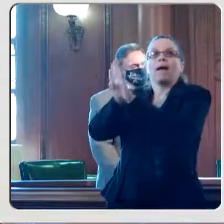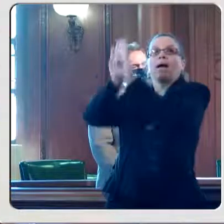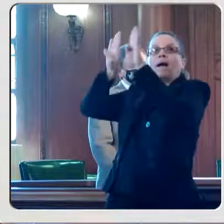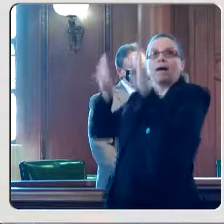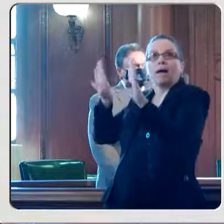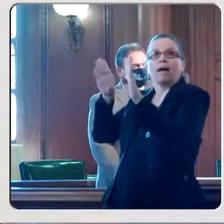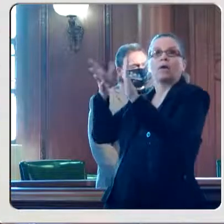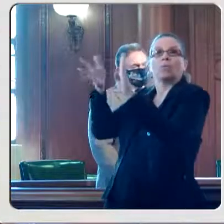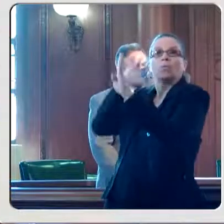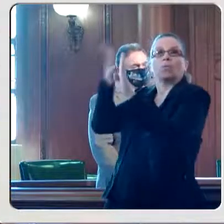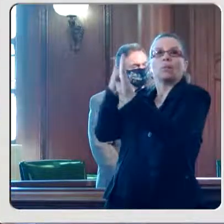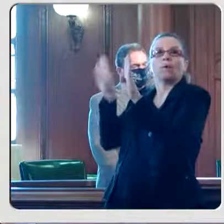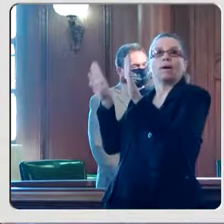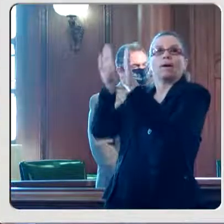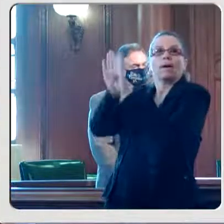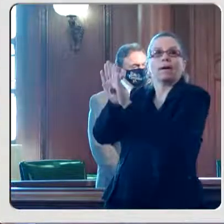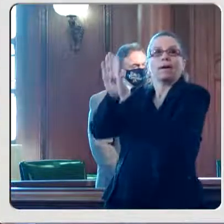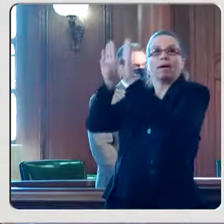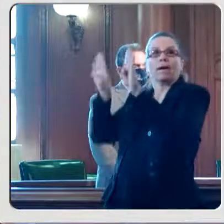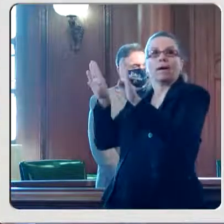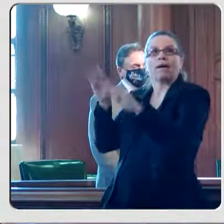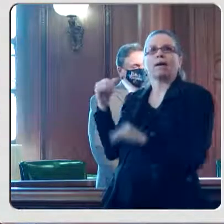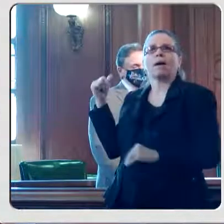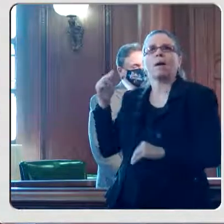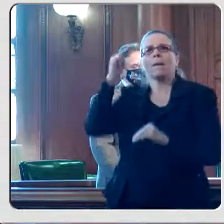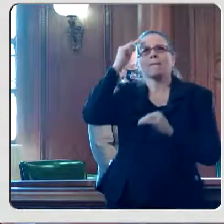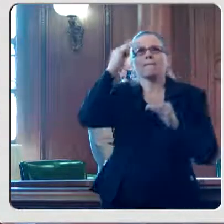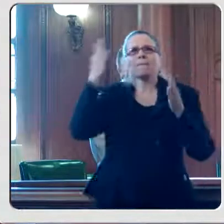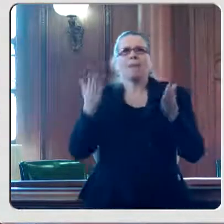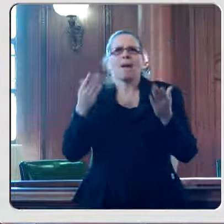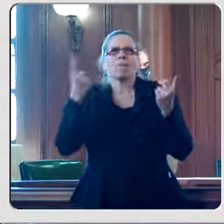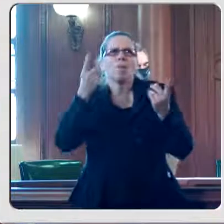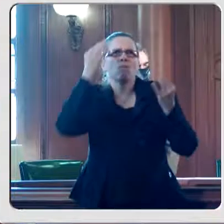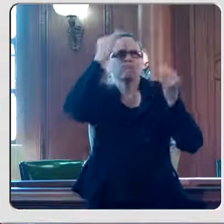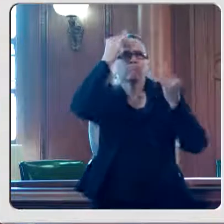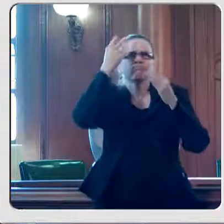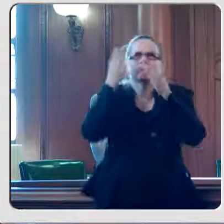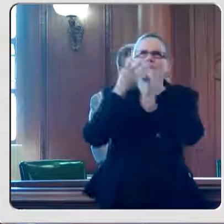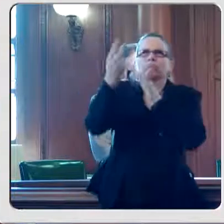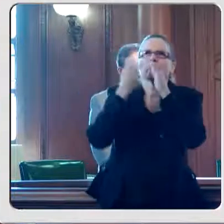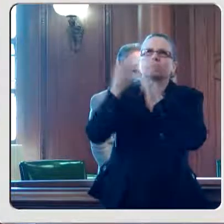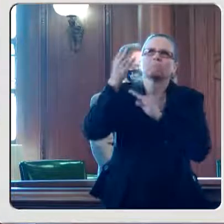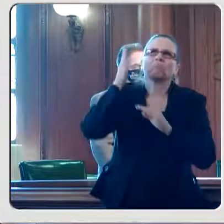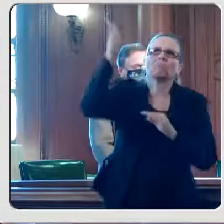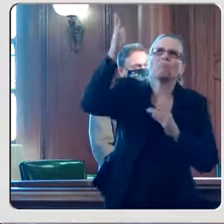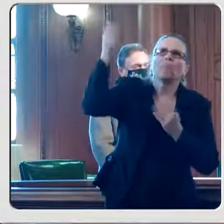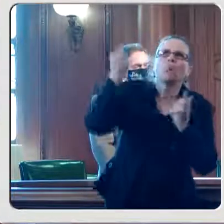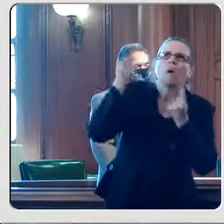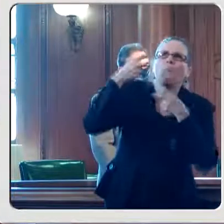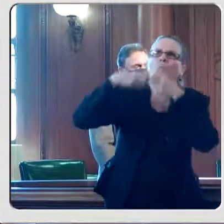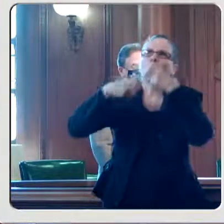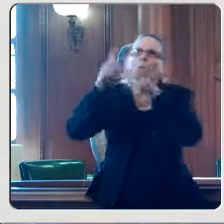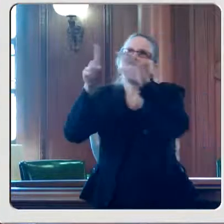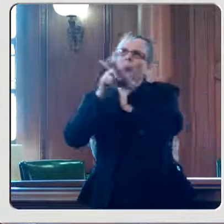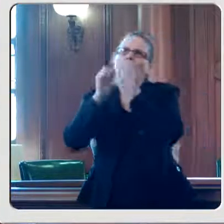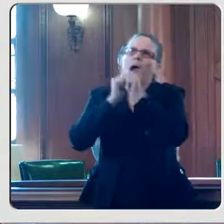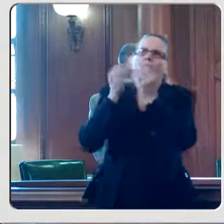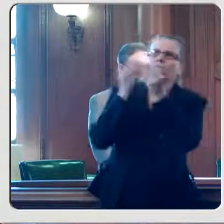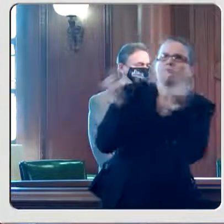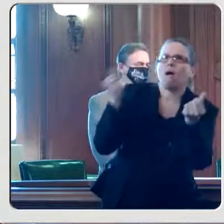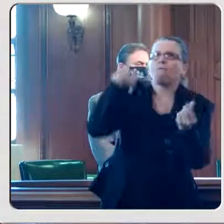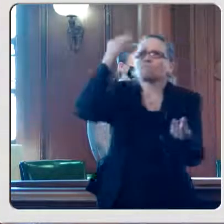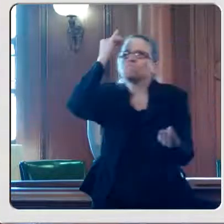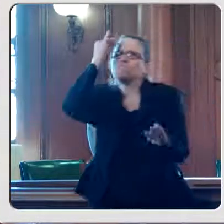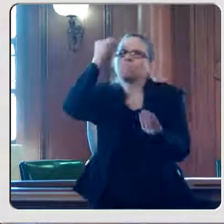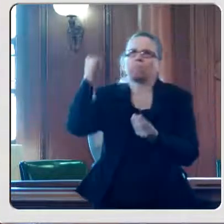trying to stay ahead of the curve and be prepared so we don't cause potential harm to either our residents